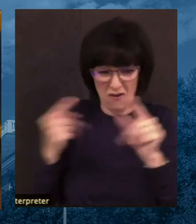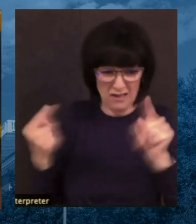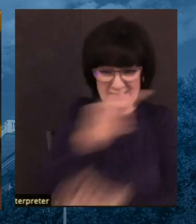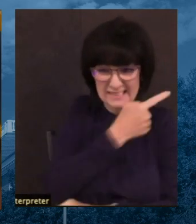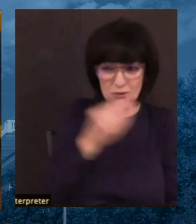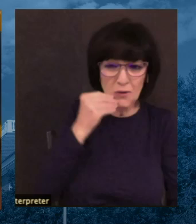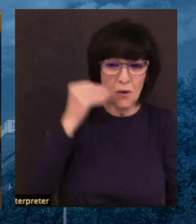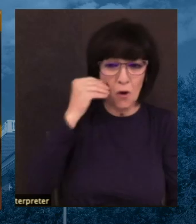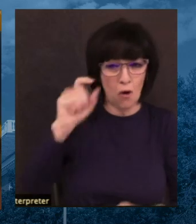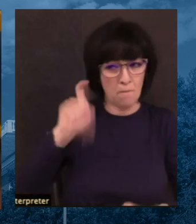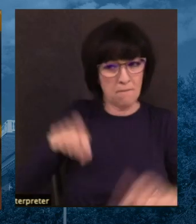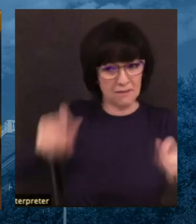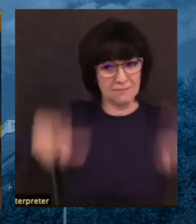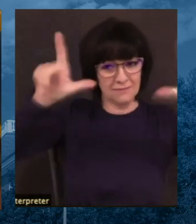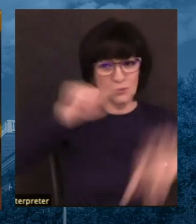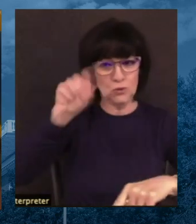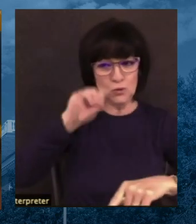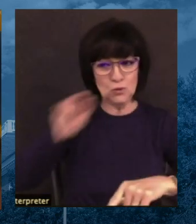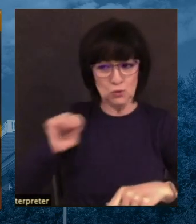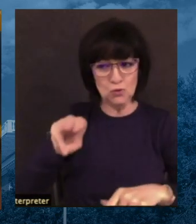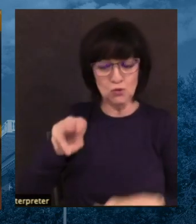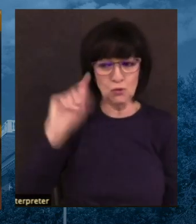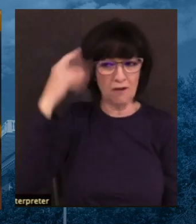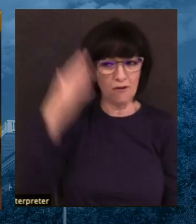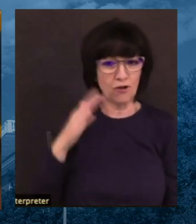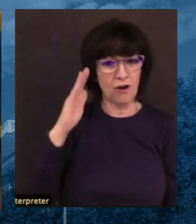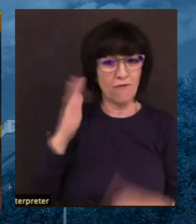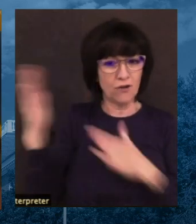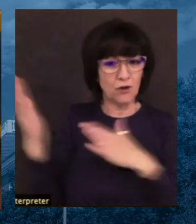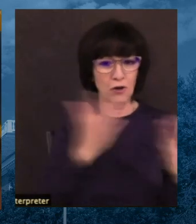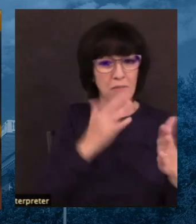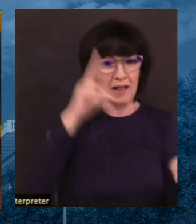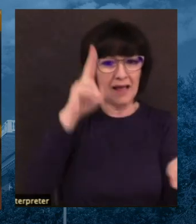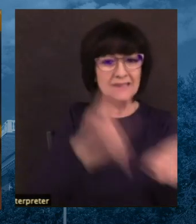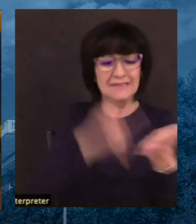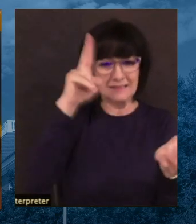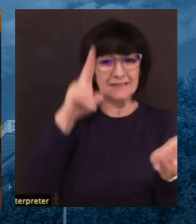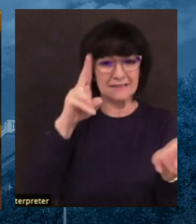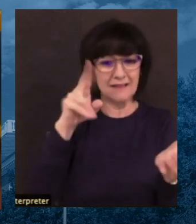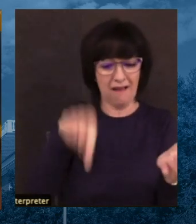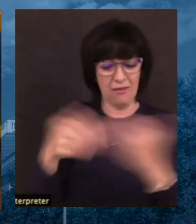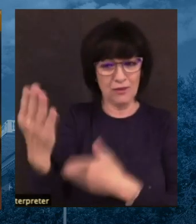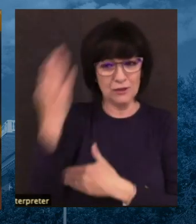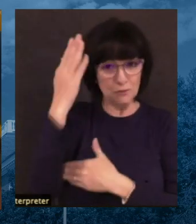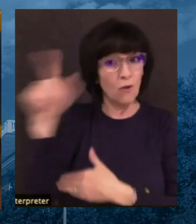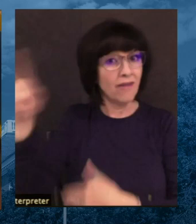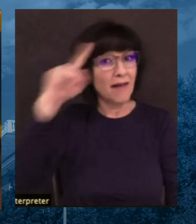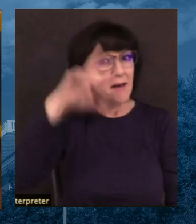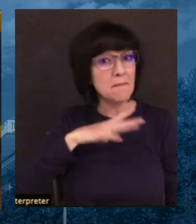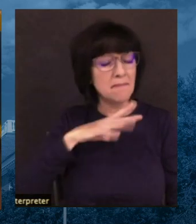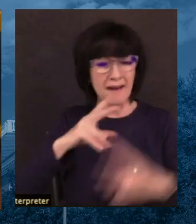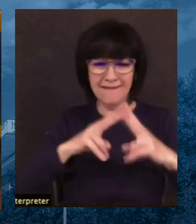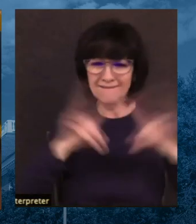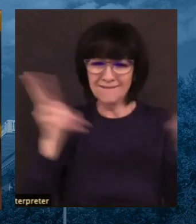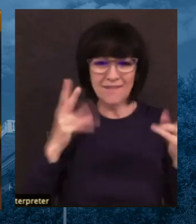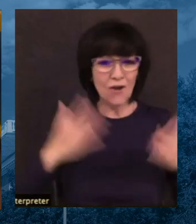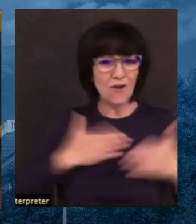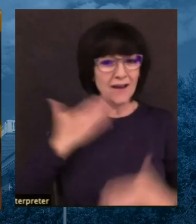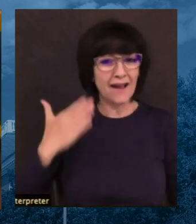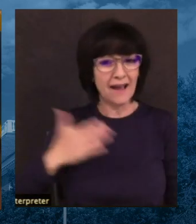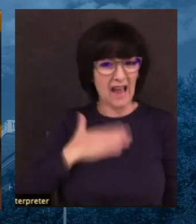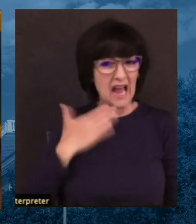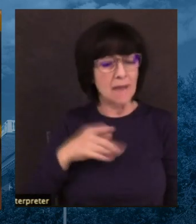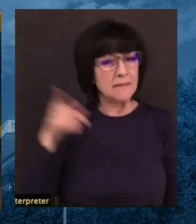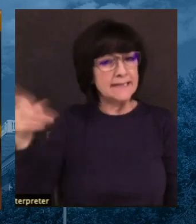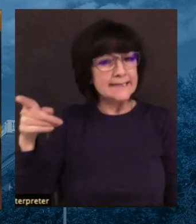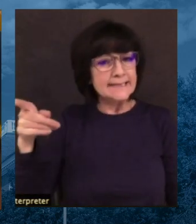going to sign the bill this morning." And the gentleman was very happy because, as he noted, his health obviously